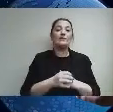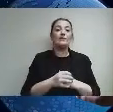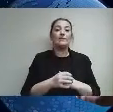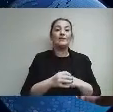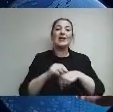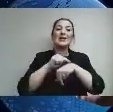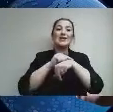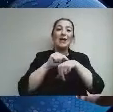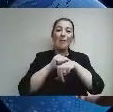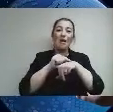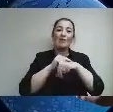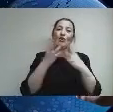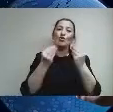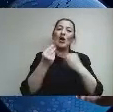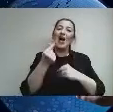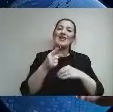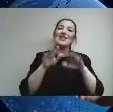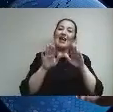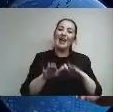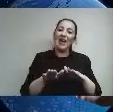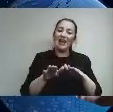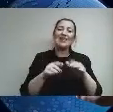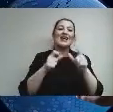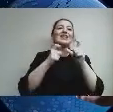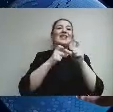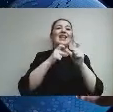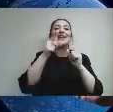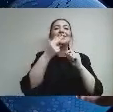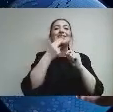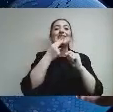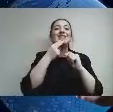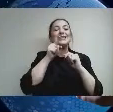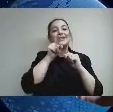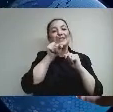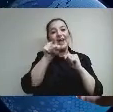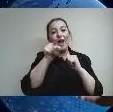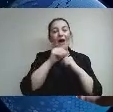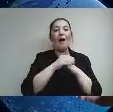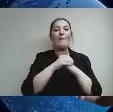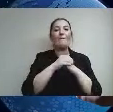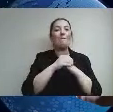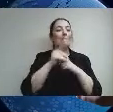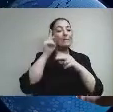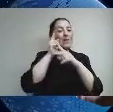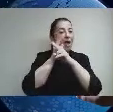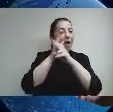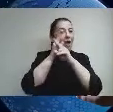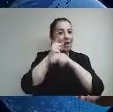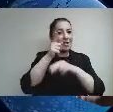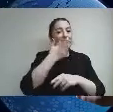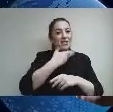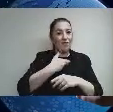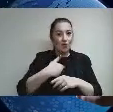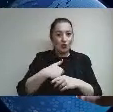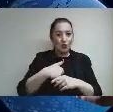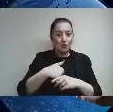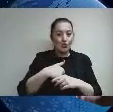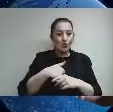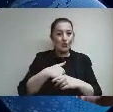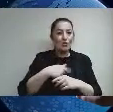Sadri, just one question. You like dreaming. You actualized a dream with this blind